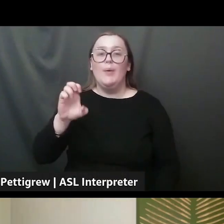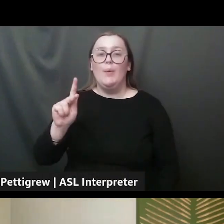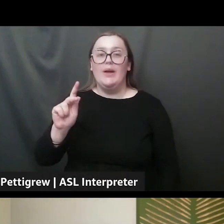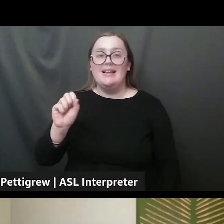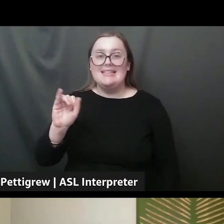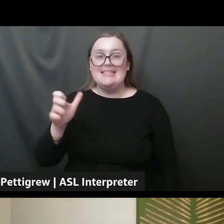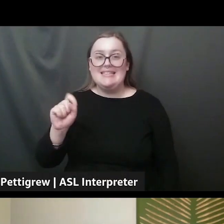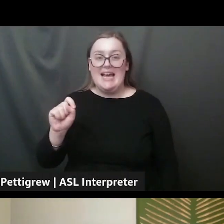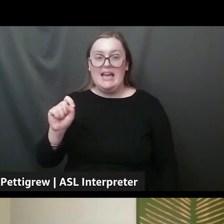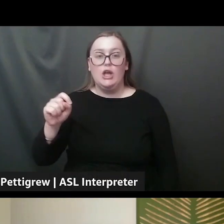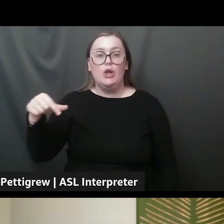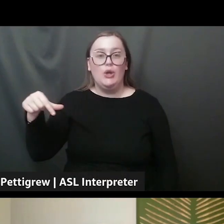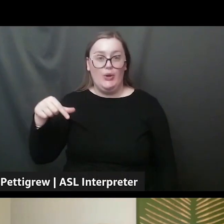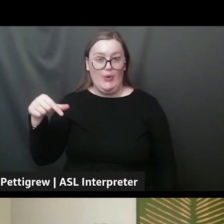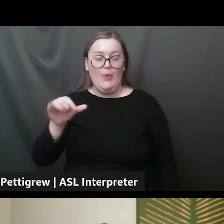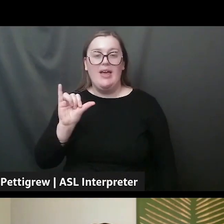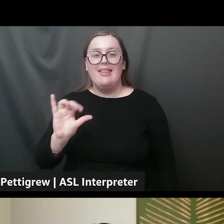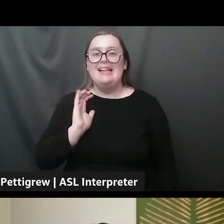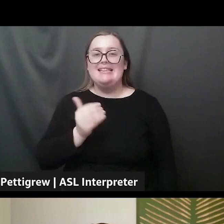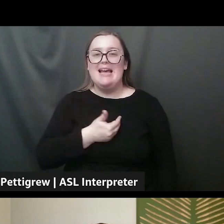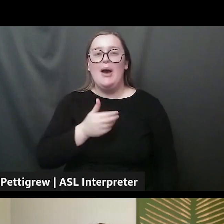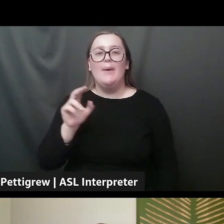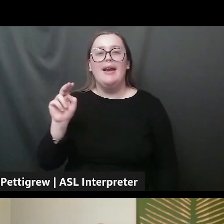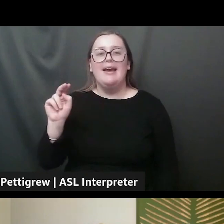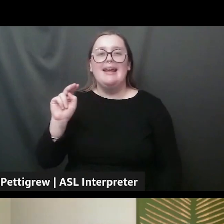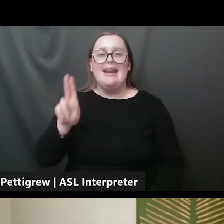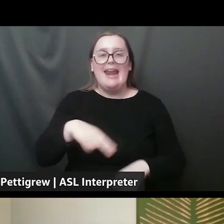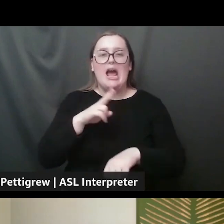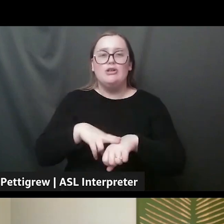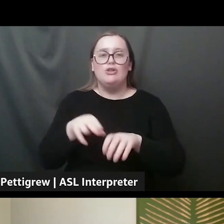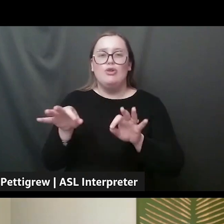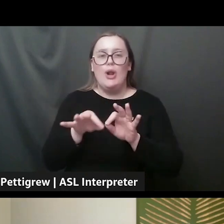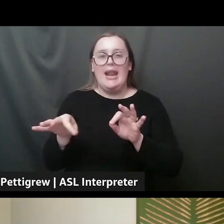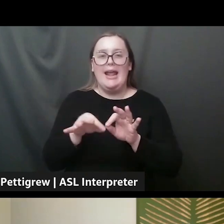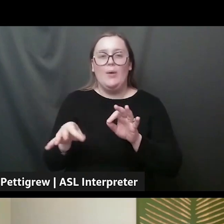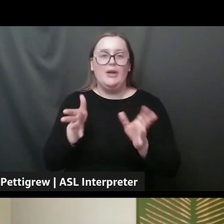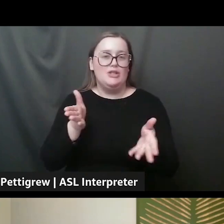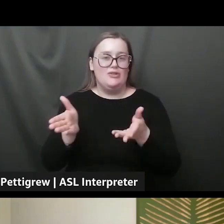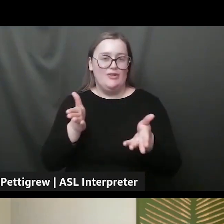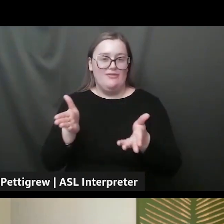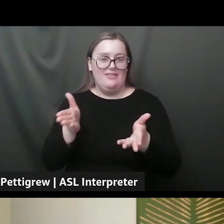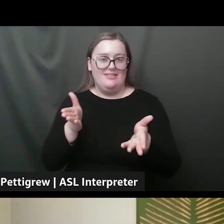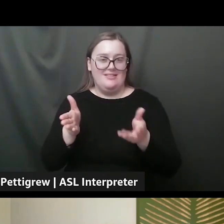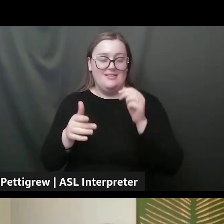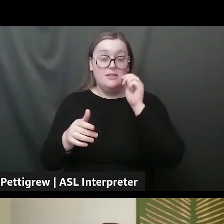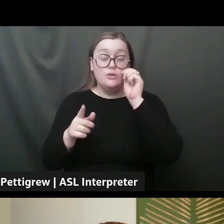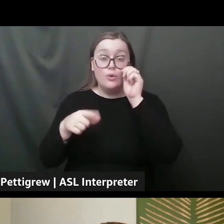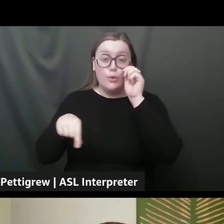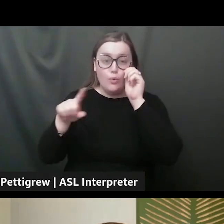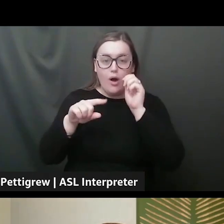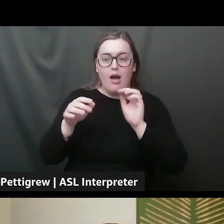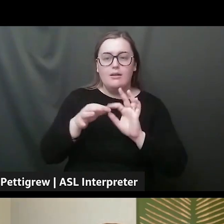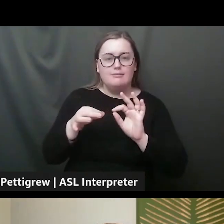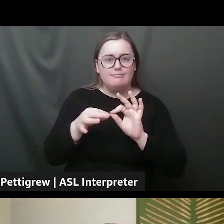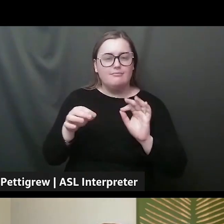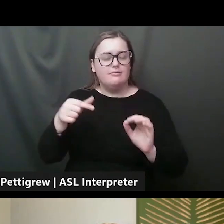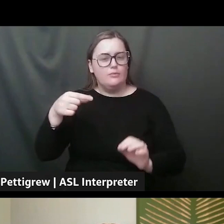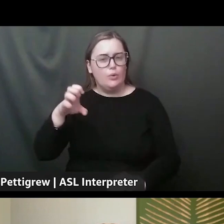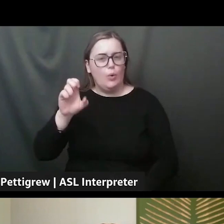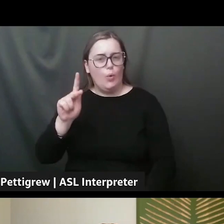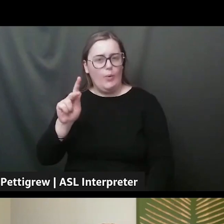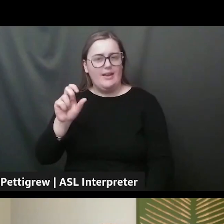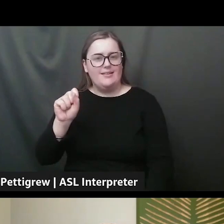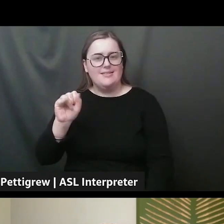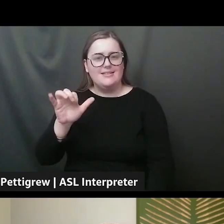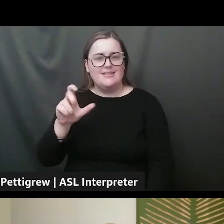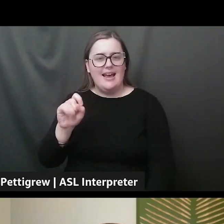our natural language service in Quicksight. And so, as you all were saying, Quicksight is Amazon's